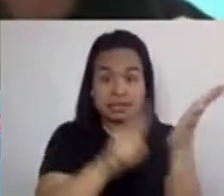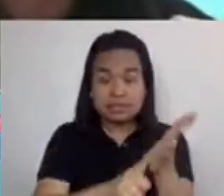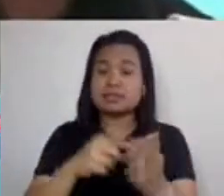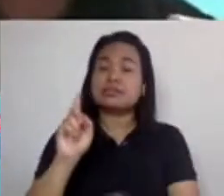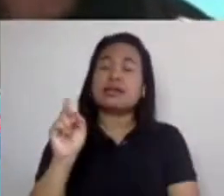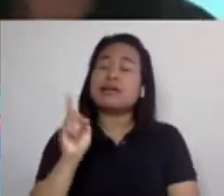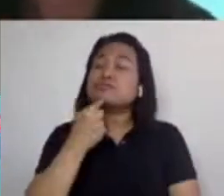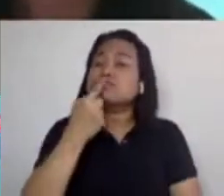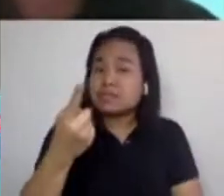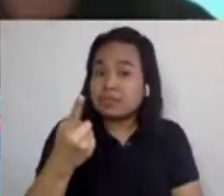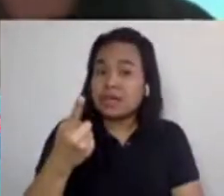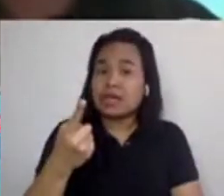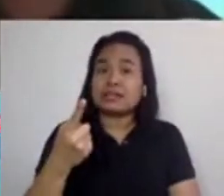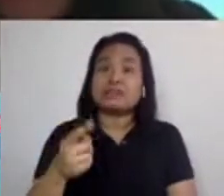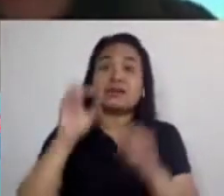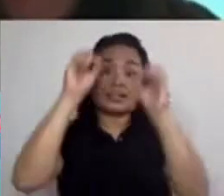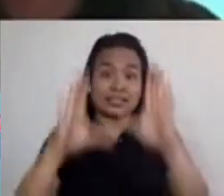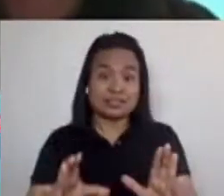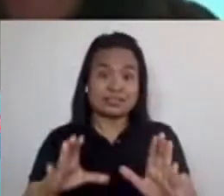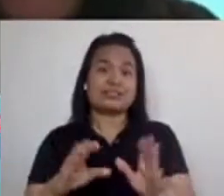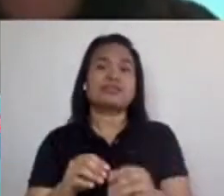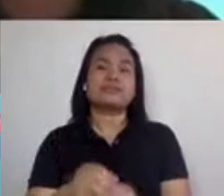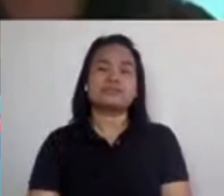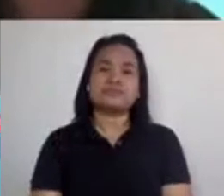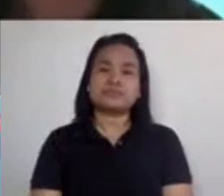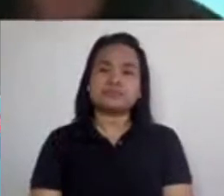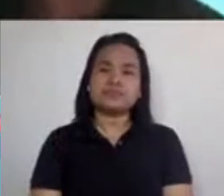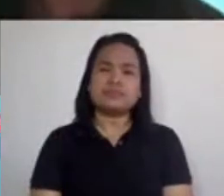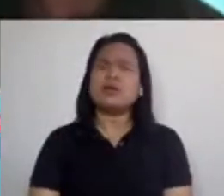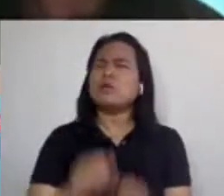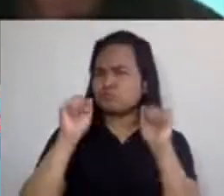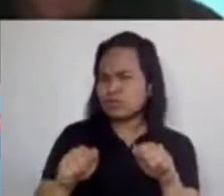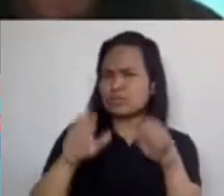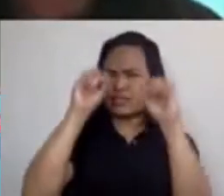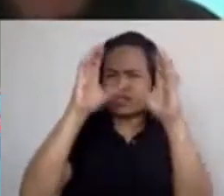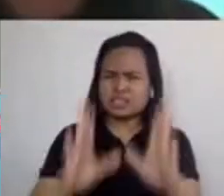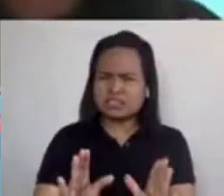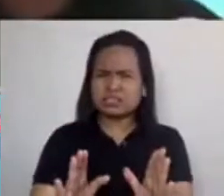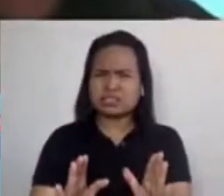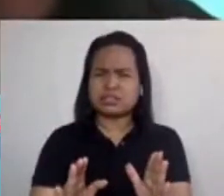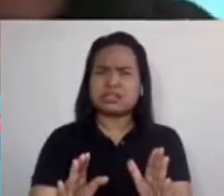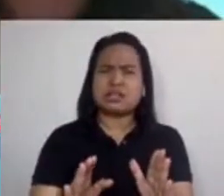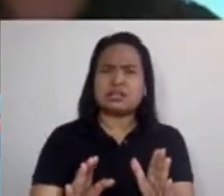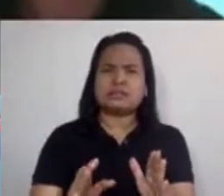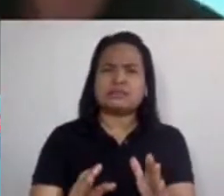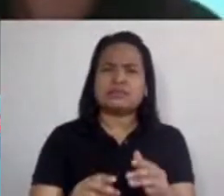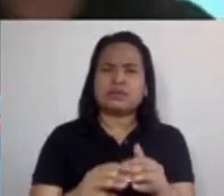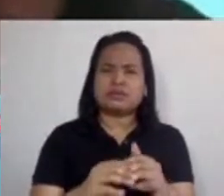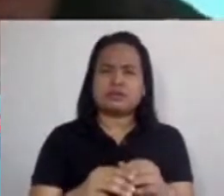doing on-cam functions. They may also be teachers in charge of crafting graphics